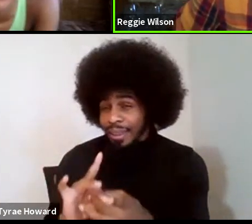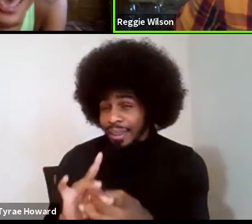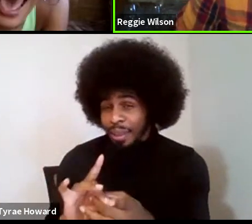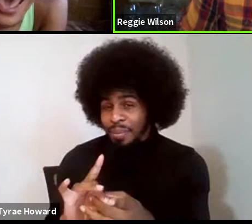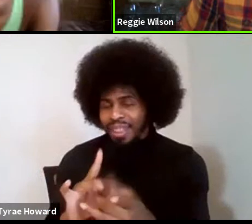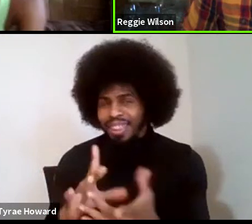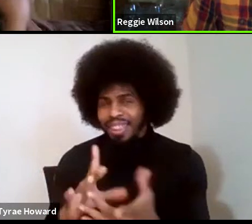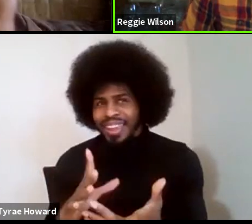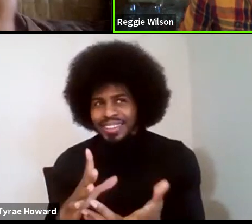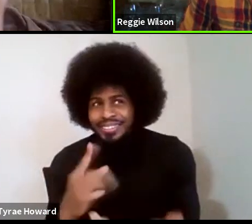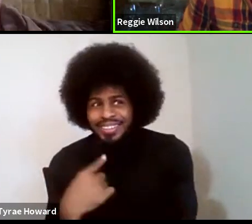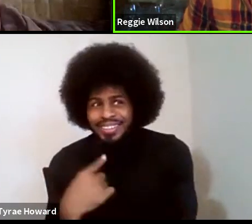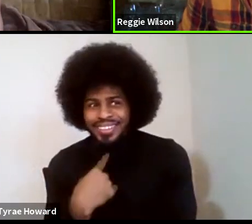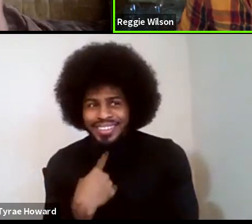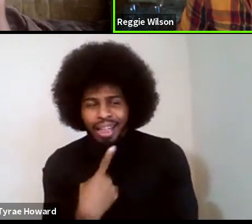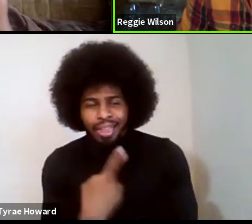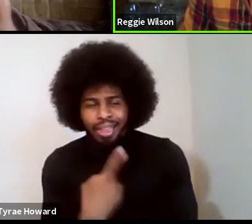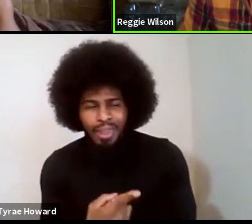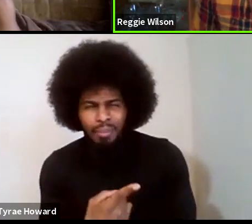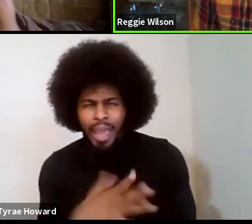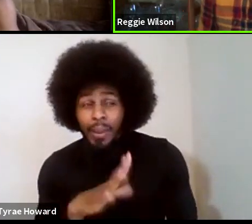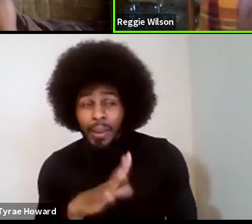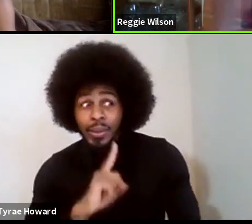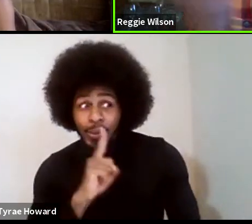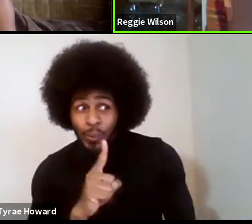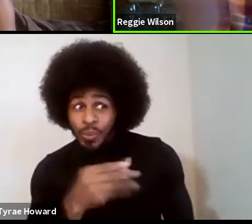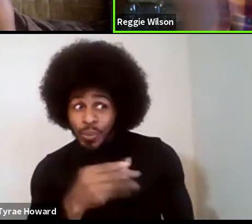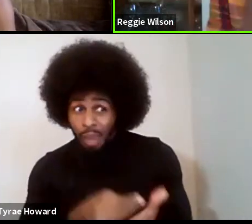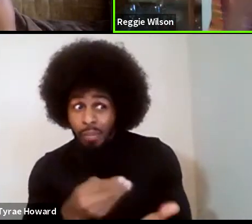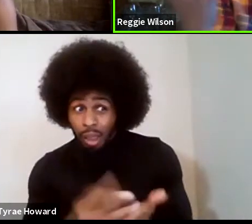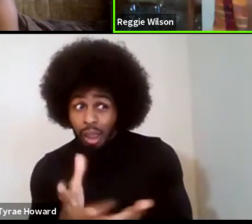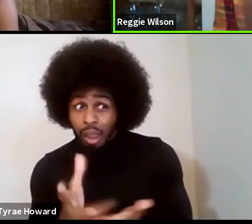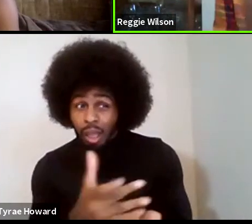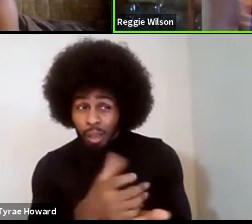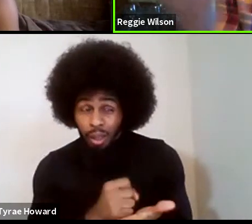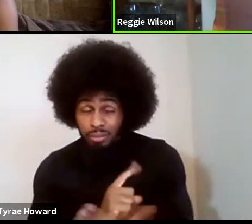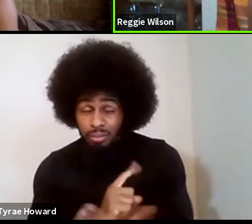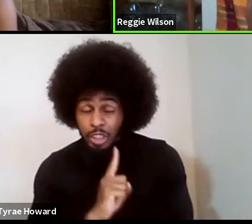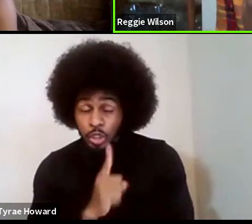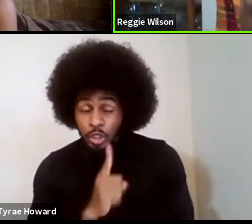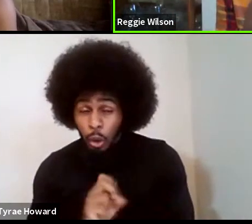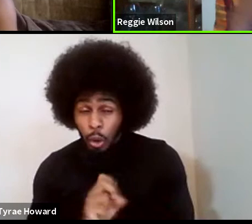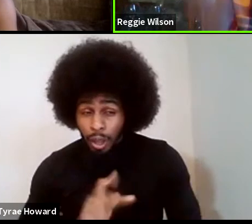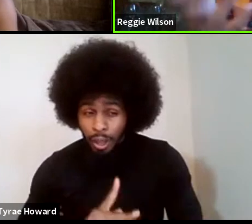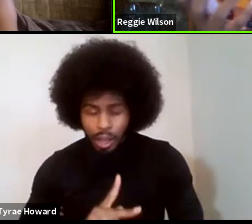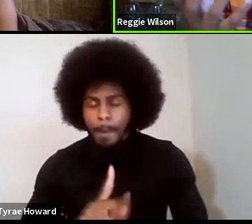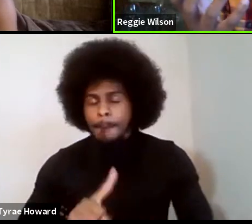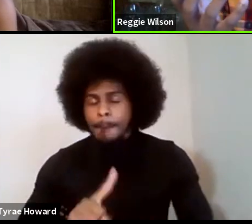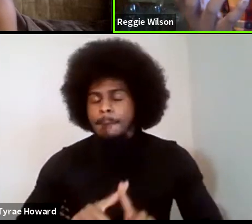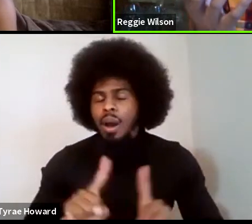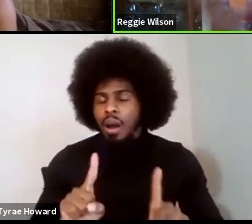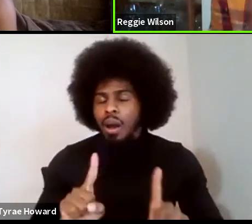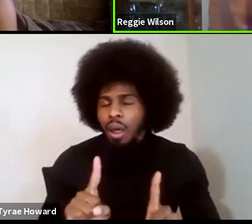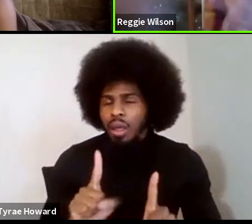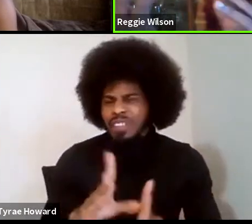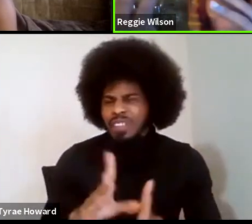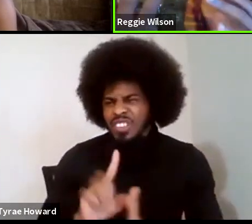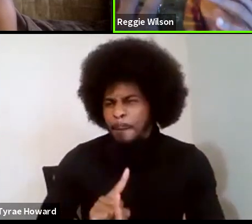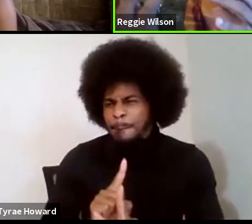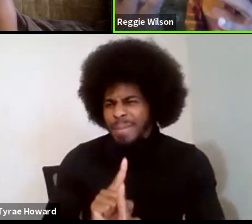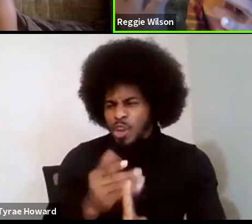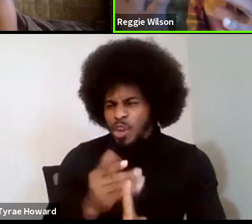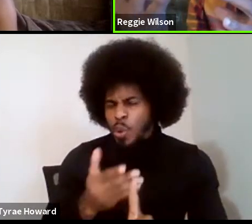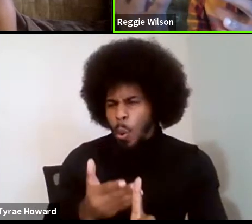leave that presenter so-and-so. You know, like choreographers, we don't have as much opportunities to share that information. The